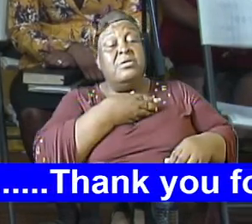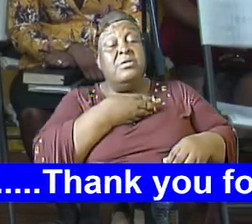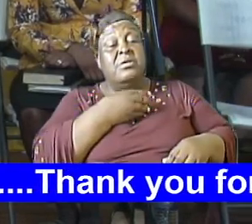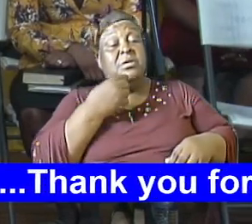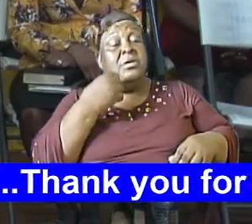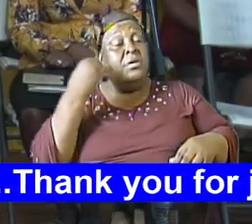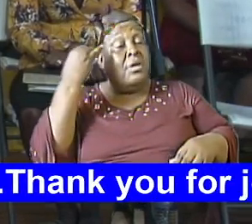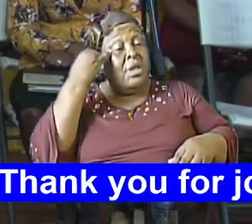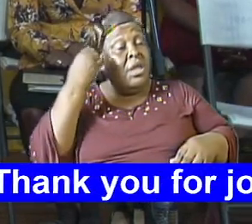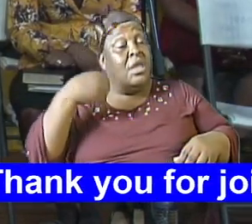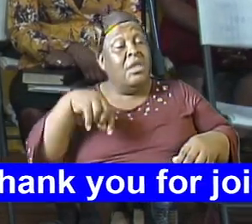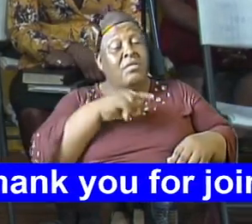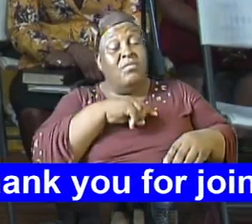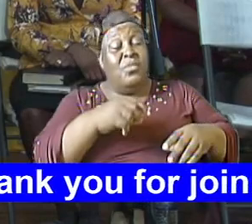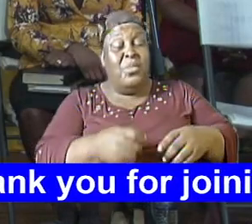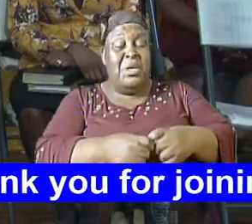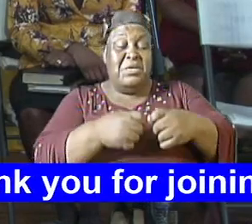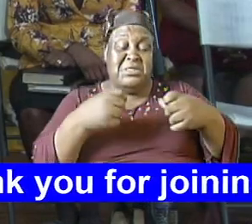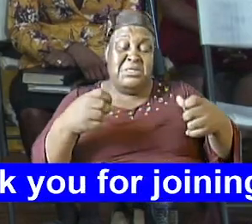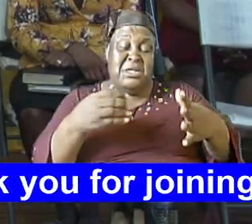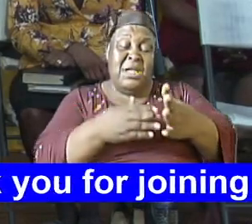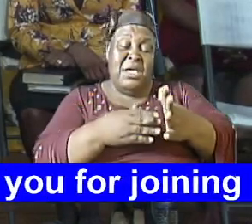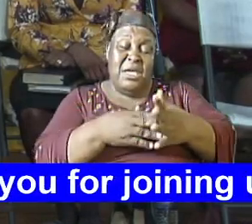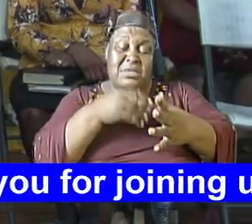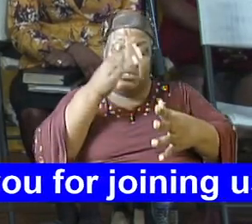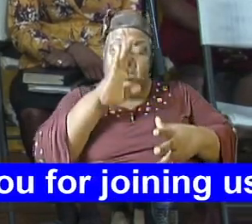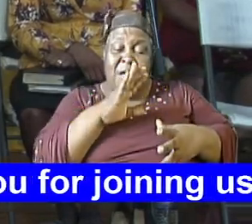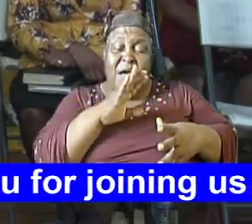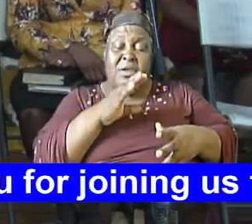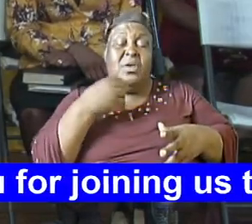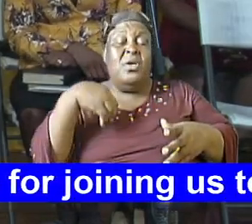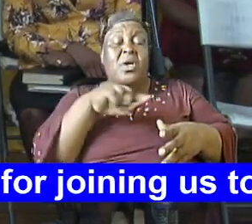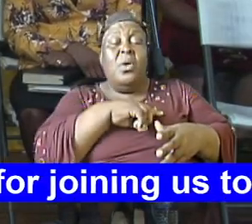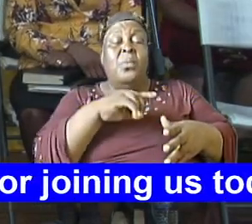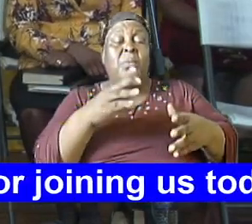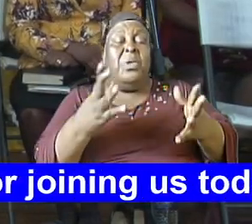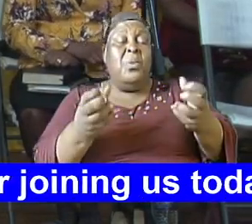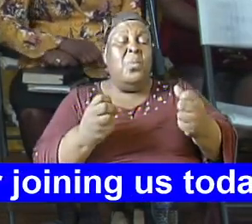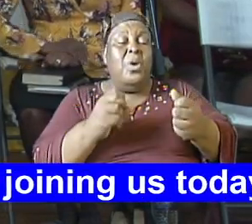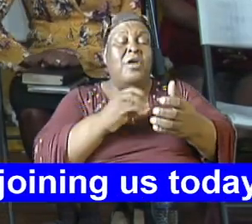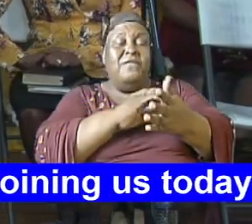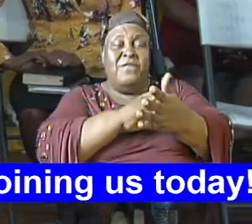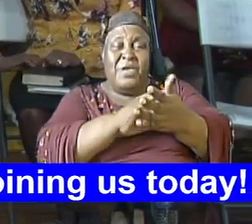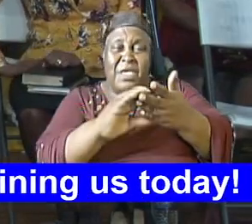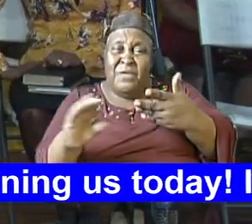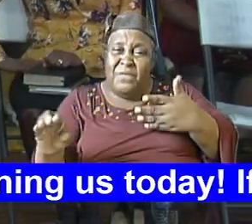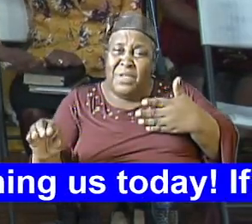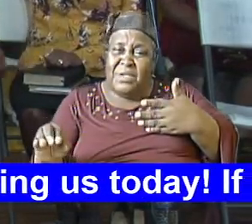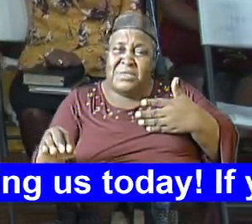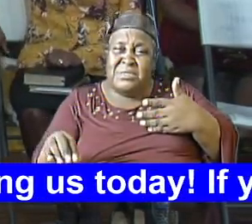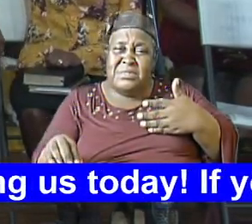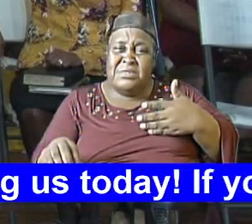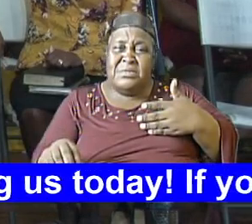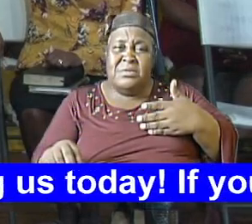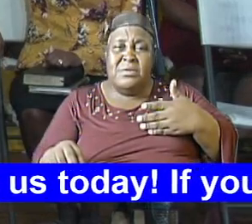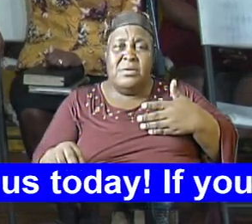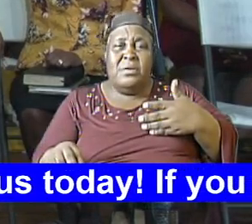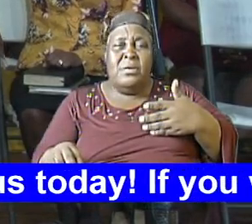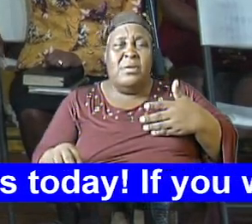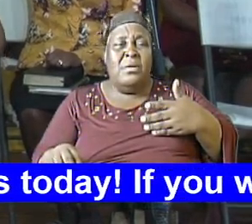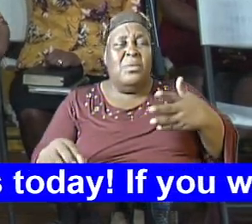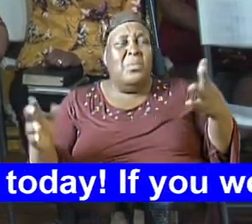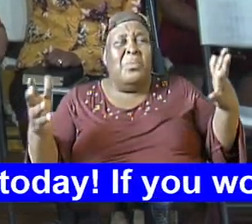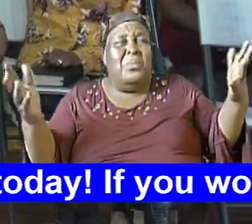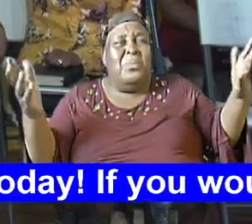want forgiveness. If we offend our brother, we readily want them to forgive us. But what about when our brother